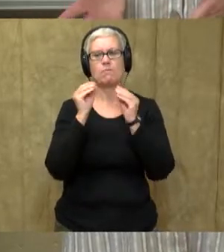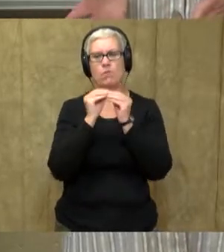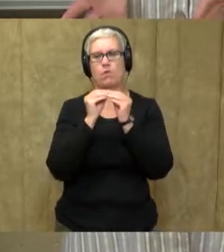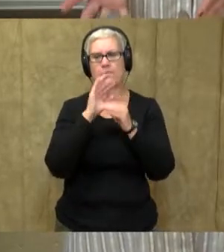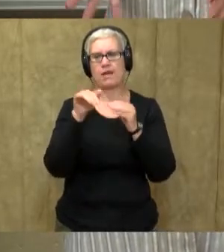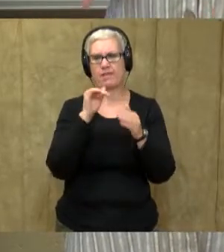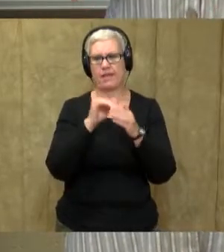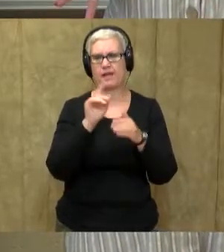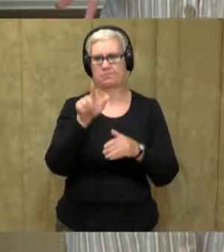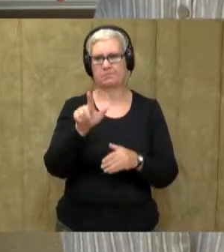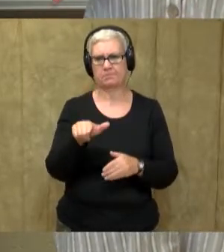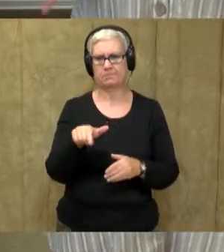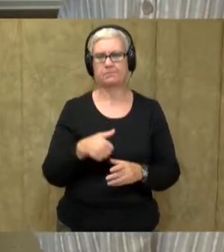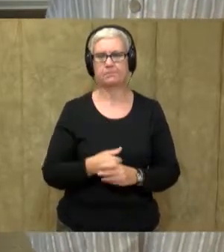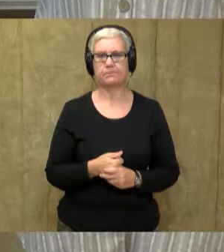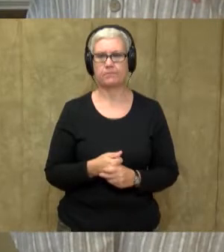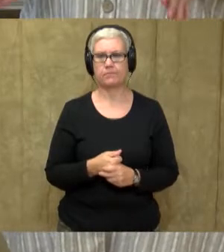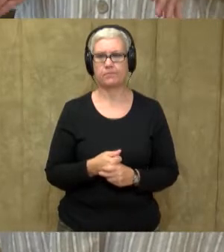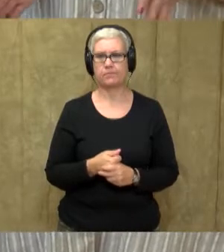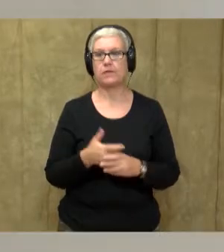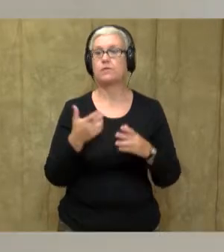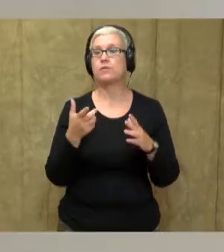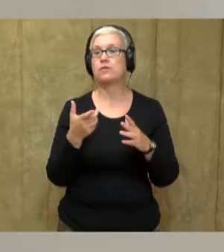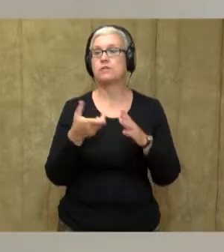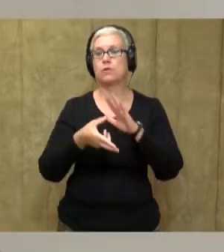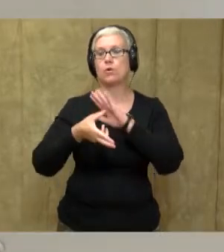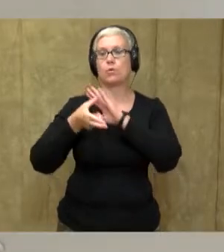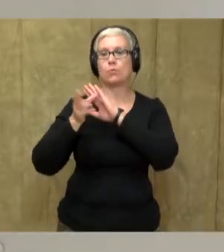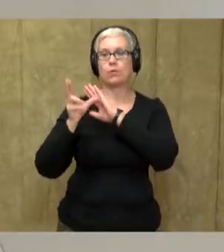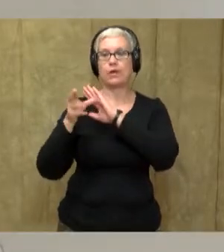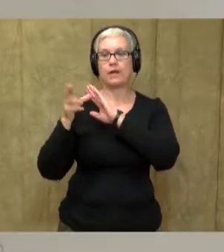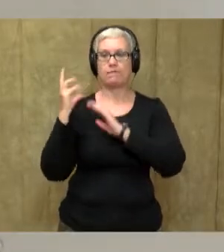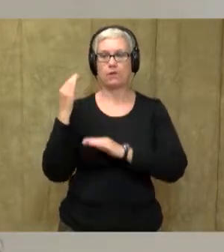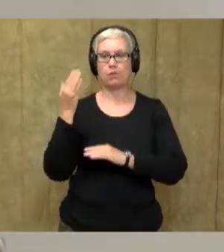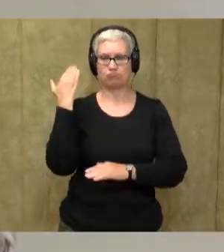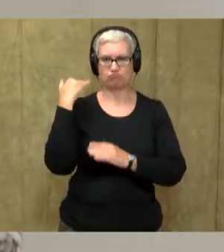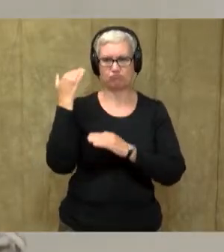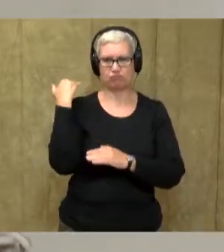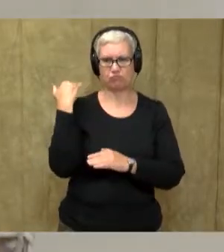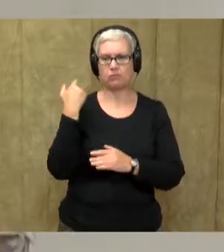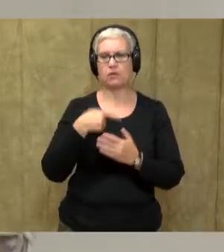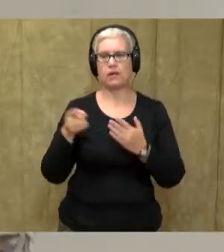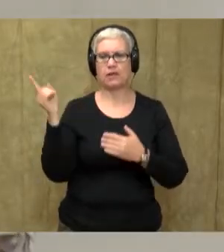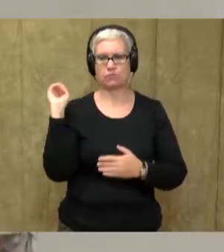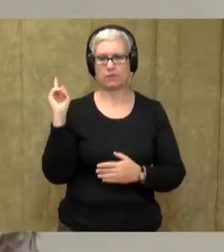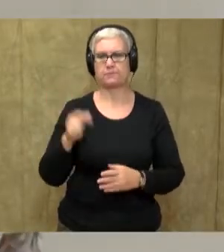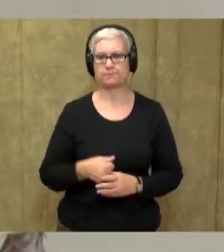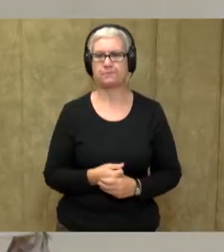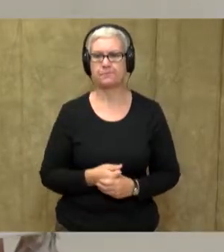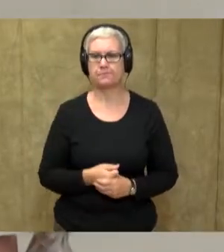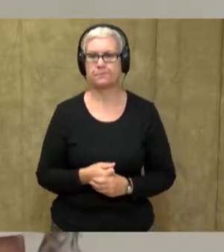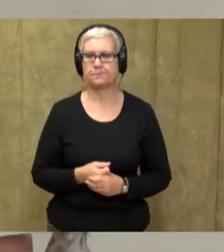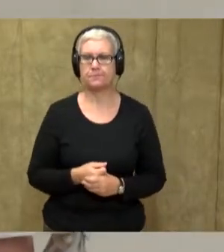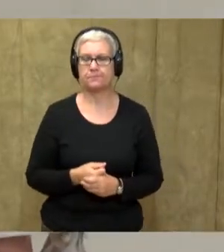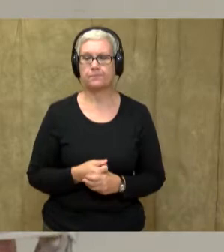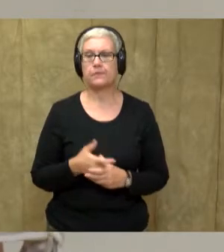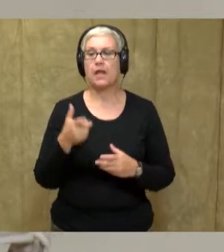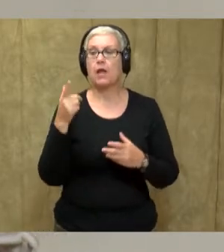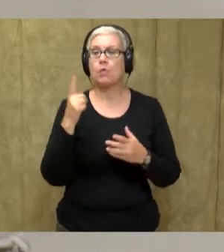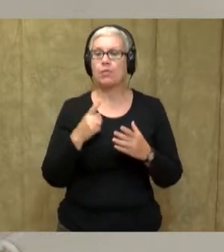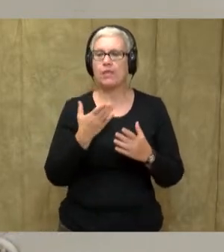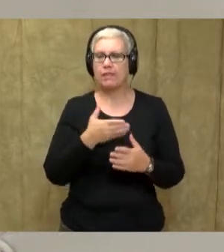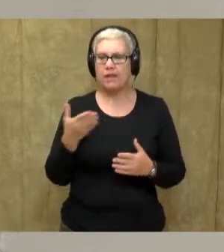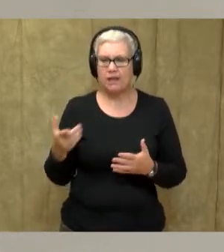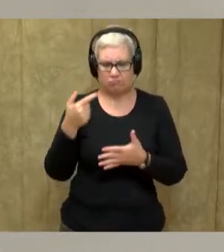we get there, I'd like to do just a brief review of what we went over last week and what you should be looking for as you're